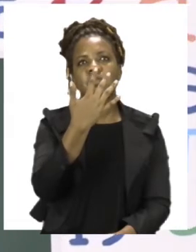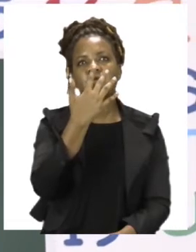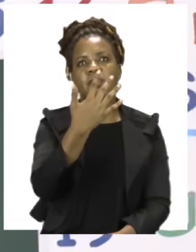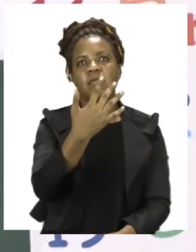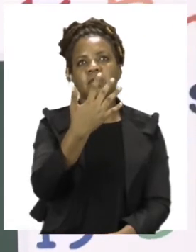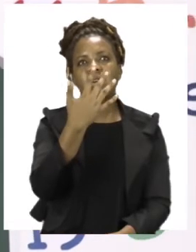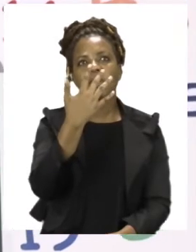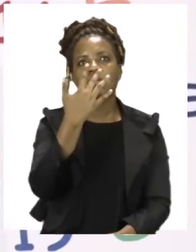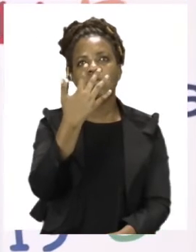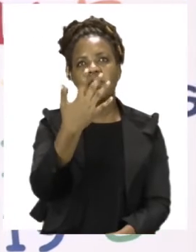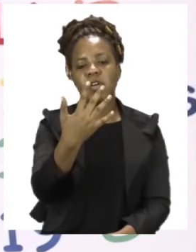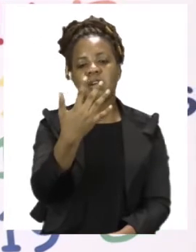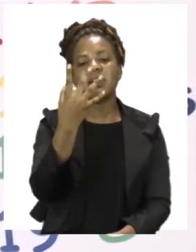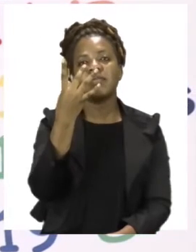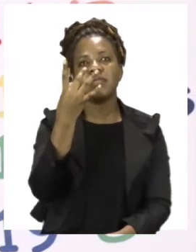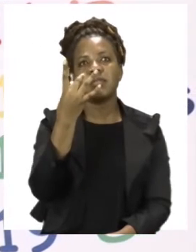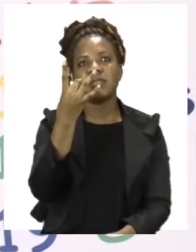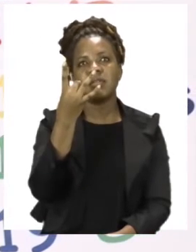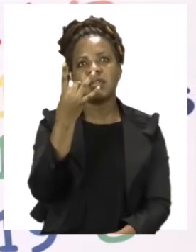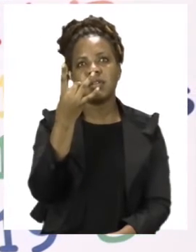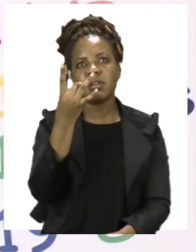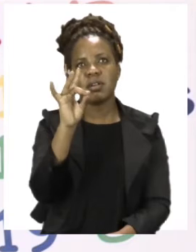also told that the